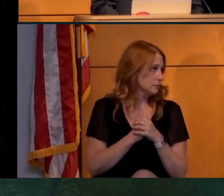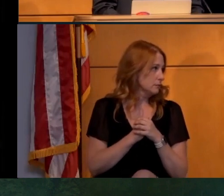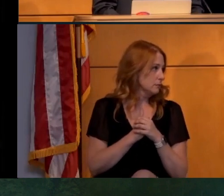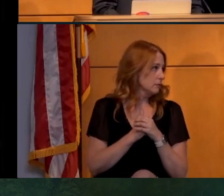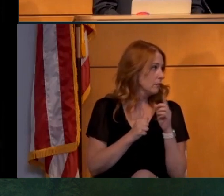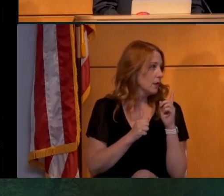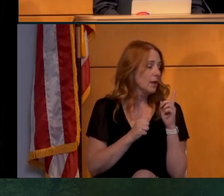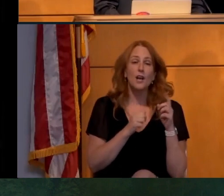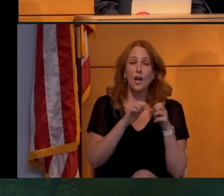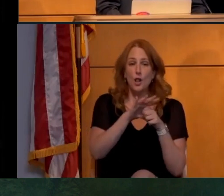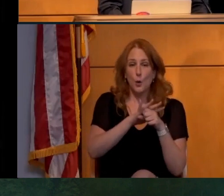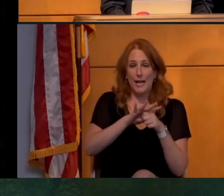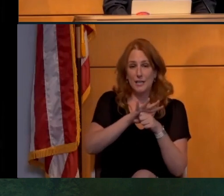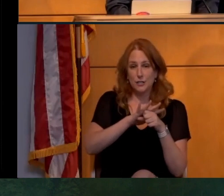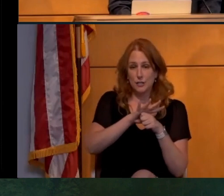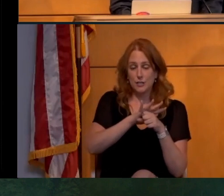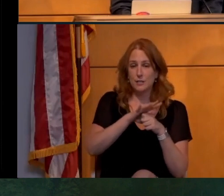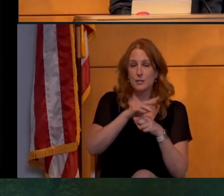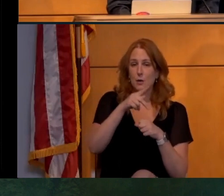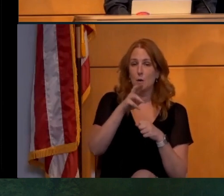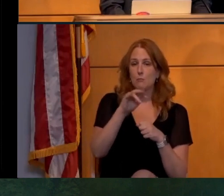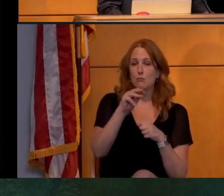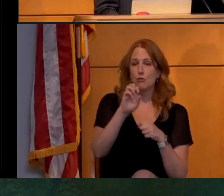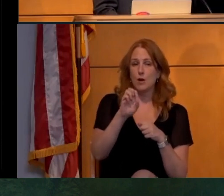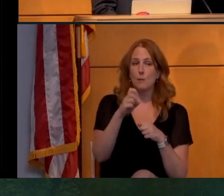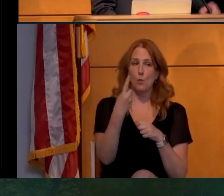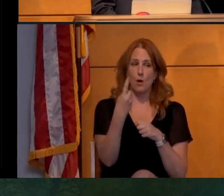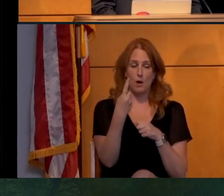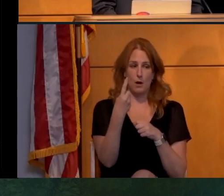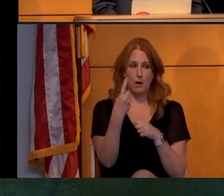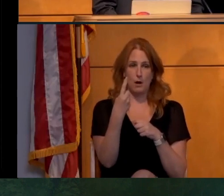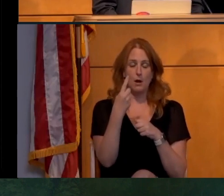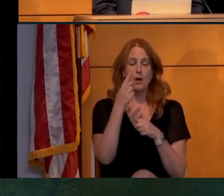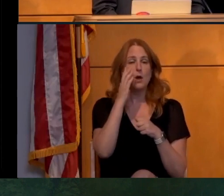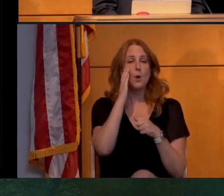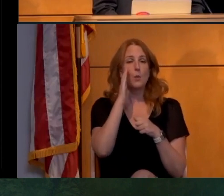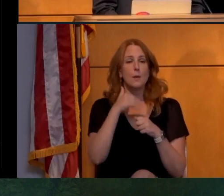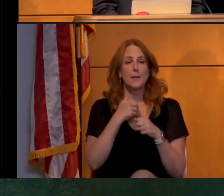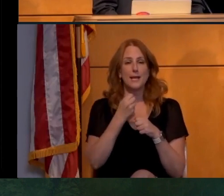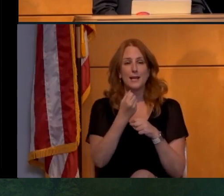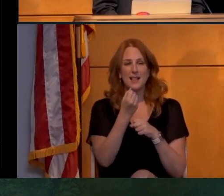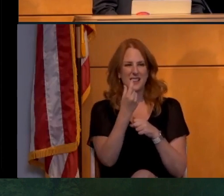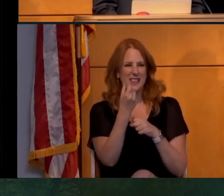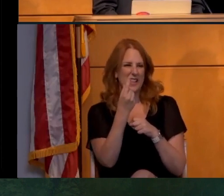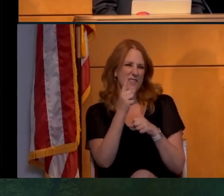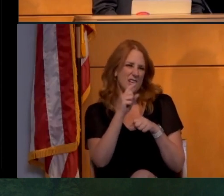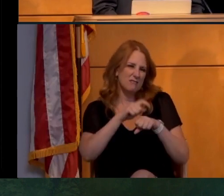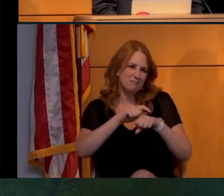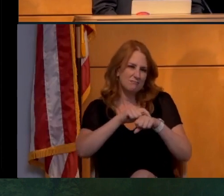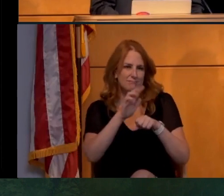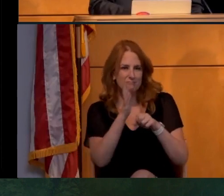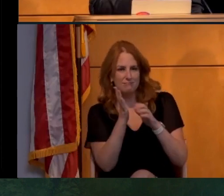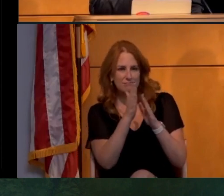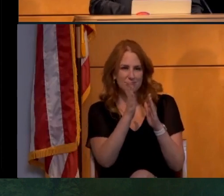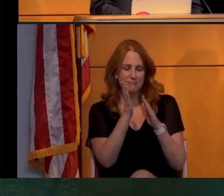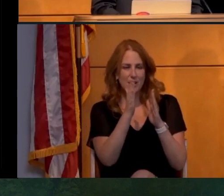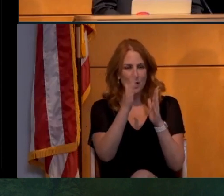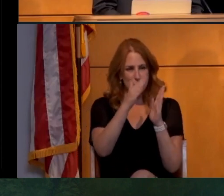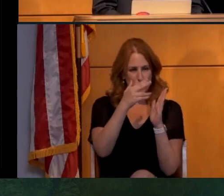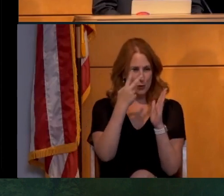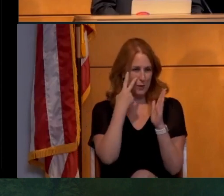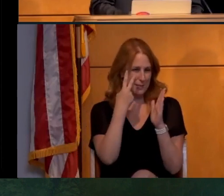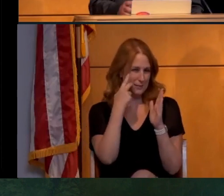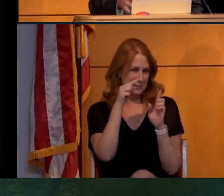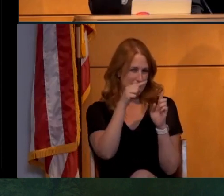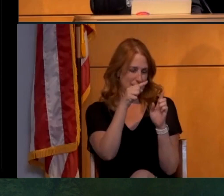These are the locations. So Prime 1 is going to be at 11 o'clock, if you look down by Shackleton Crater, right in the